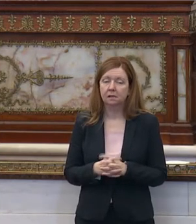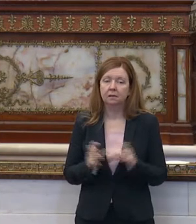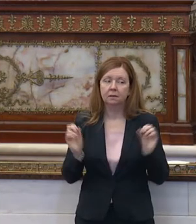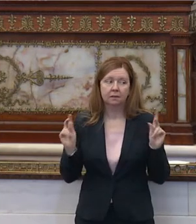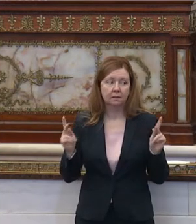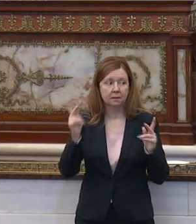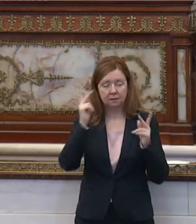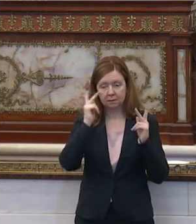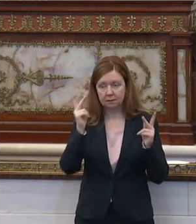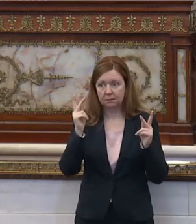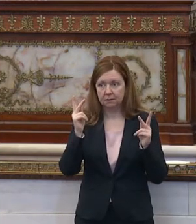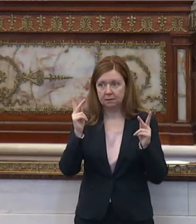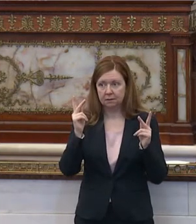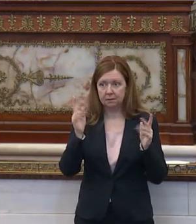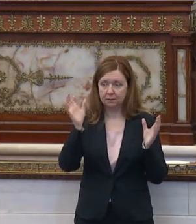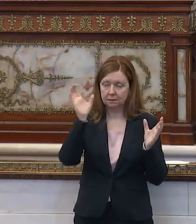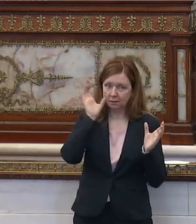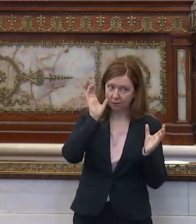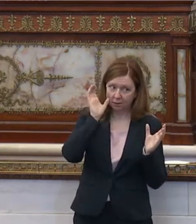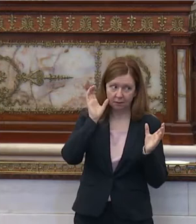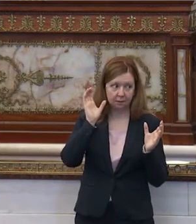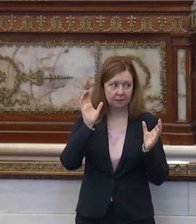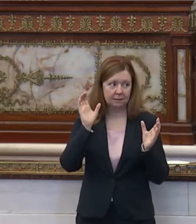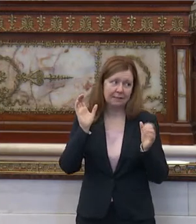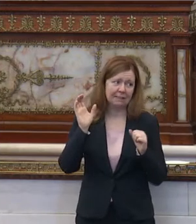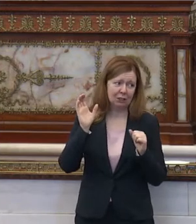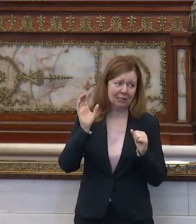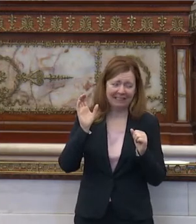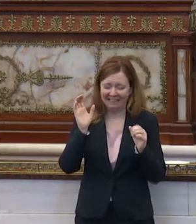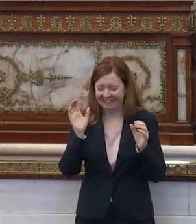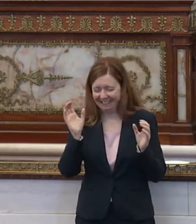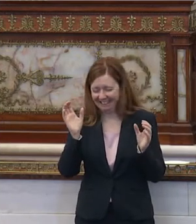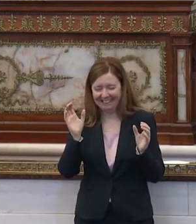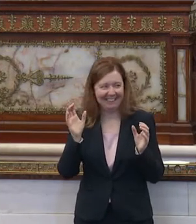Okay, seeing and hearing none.